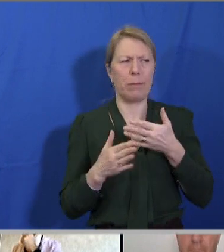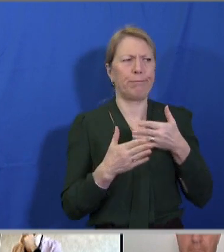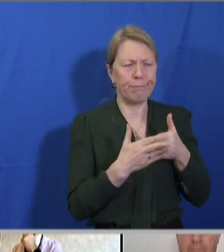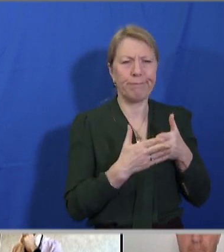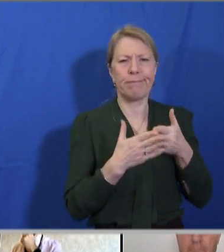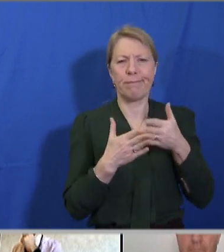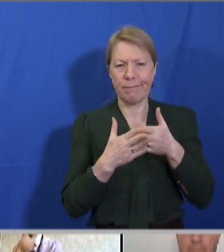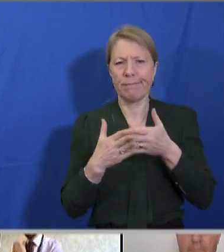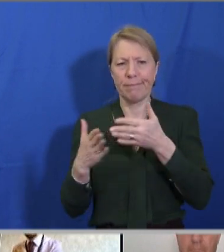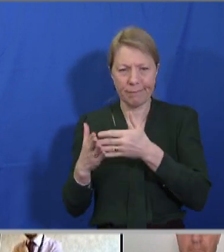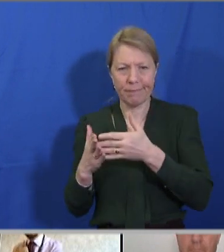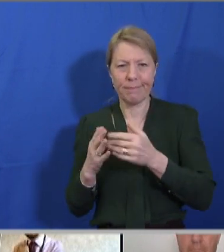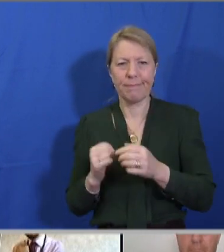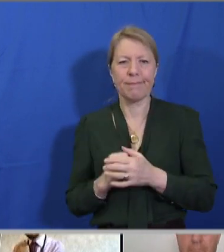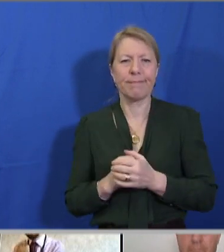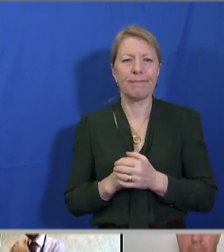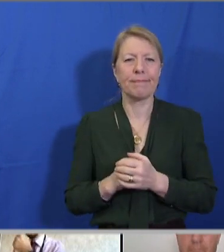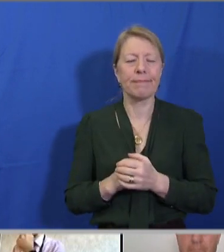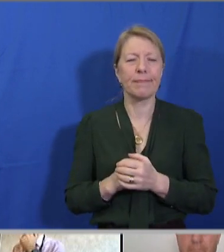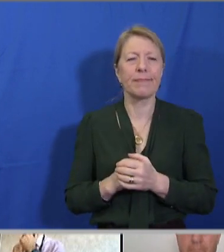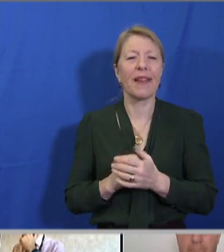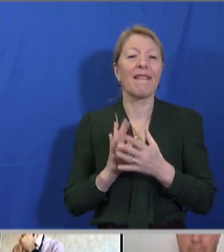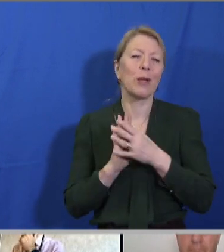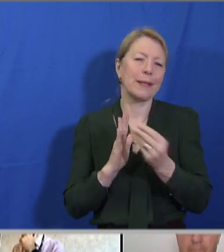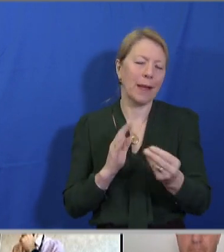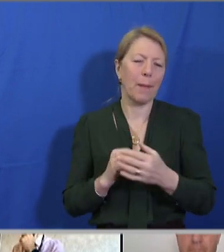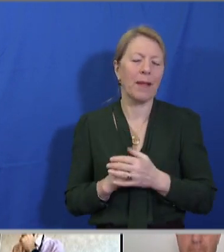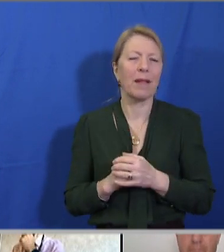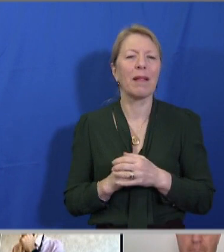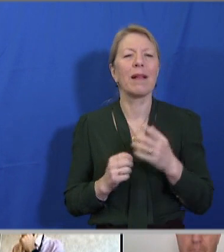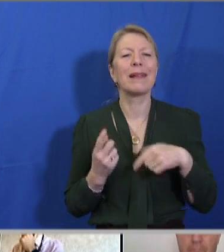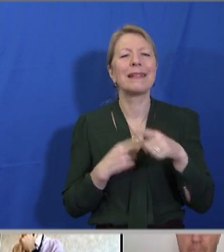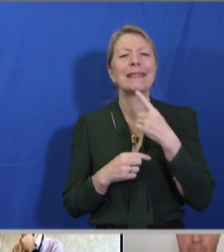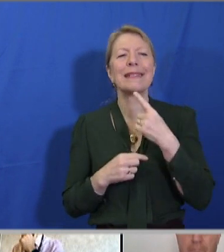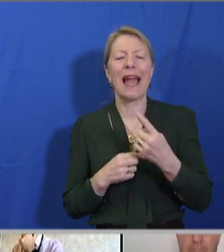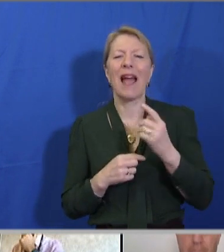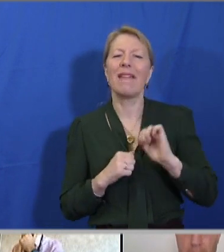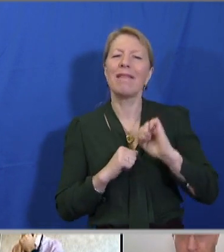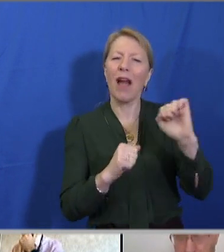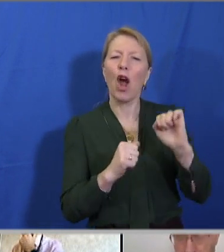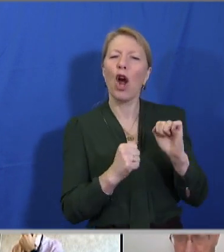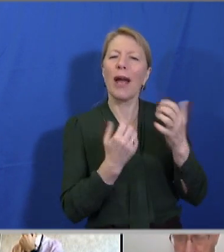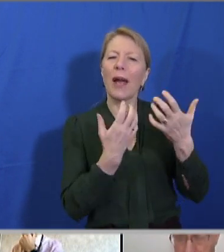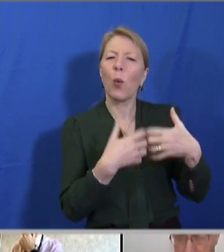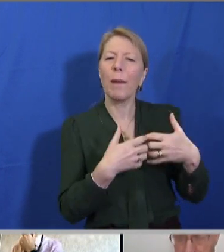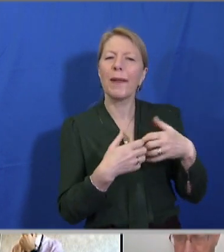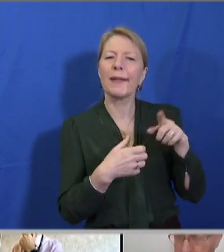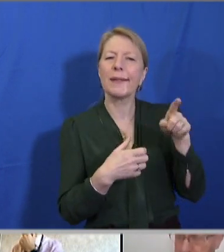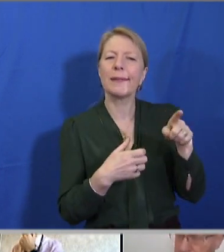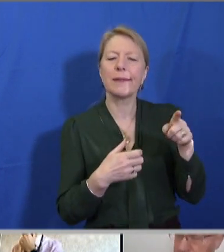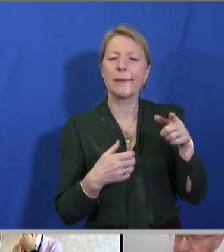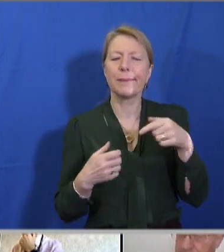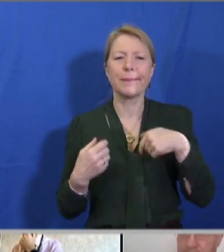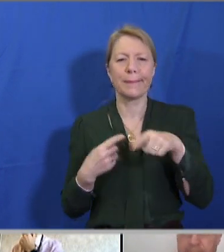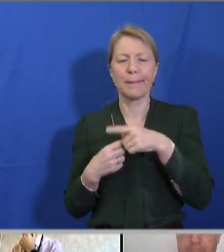people saying that we're not insured to use ward equipment. So this is